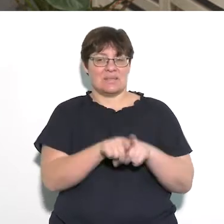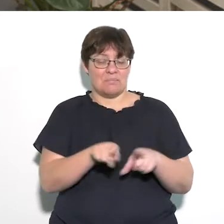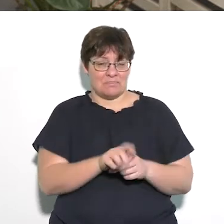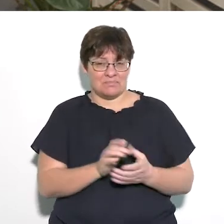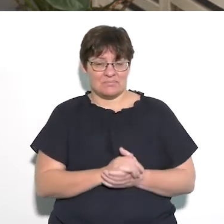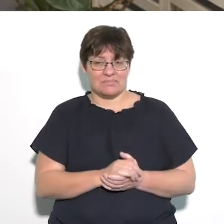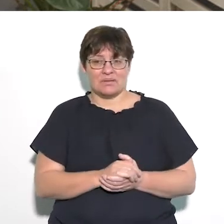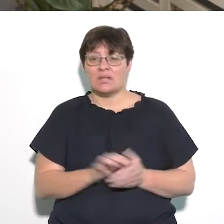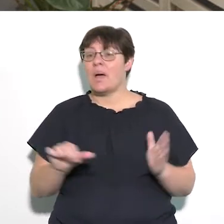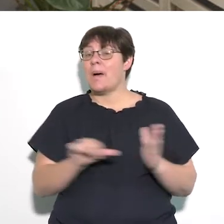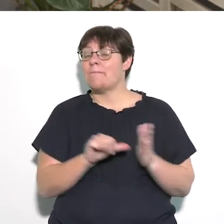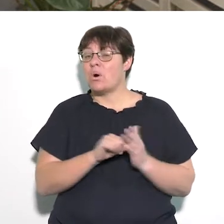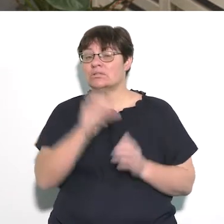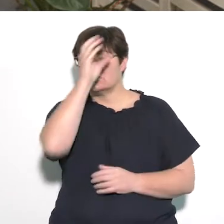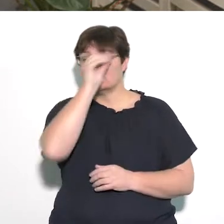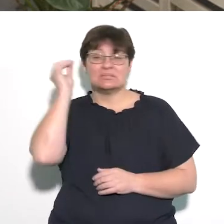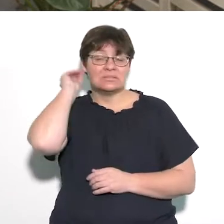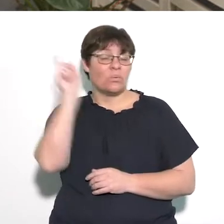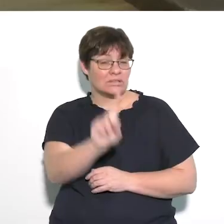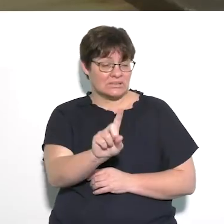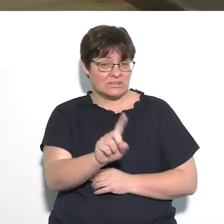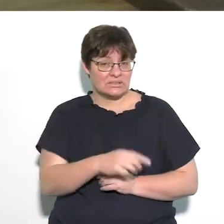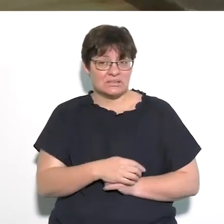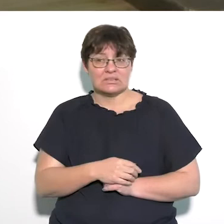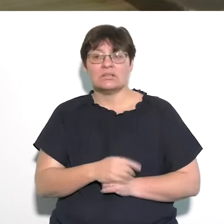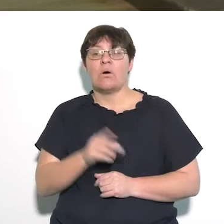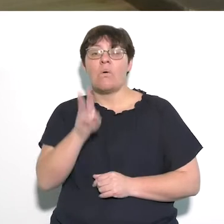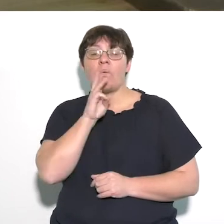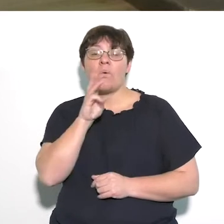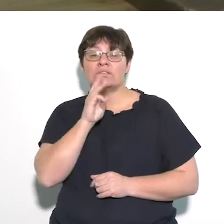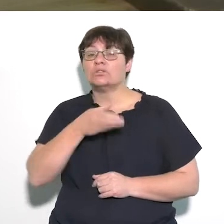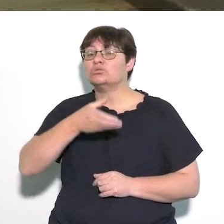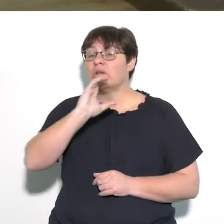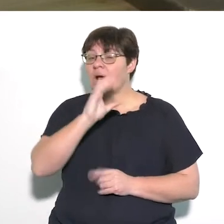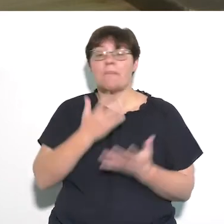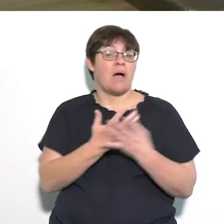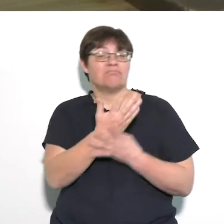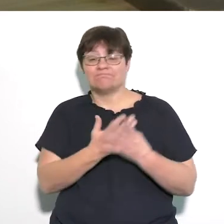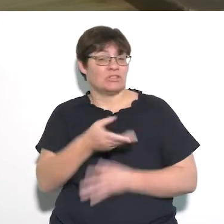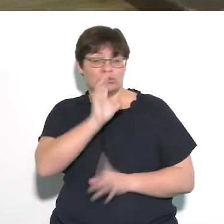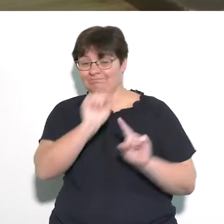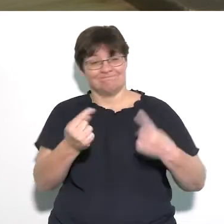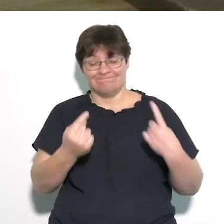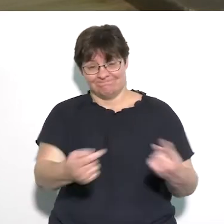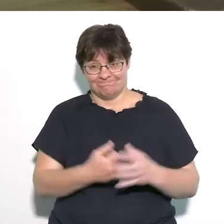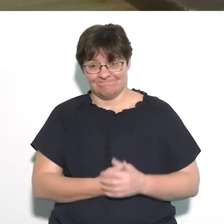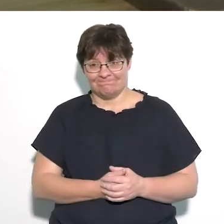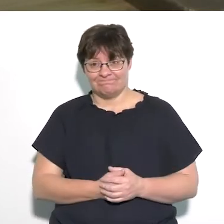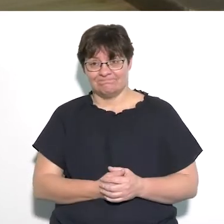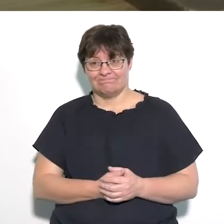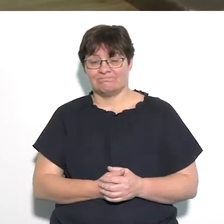this. One important thing to notice is that you cannot drink this water even when it's been purified,